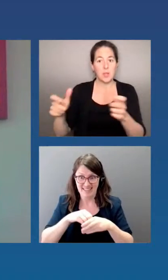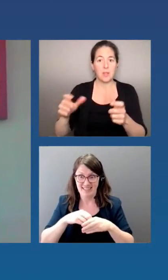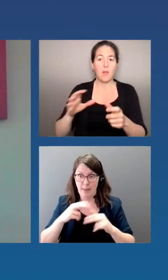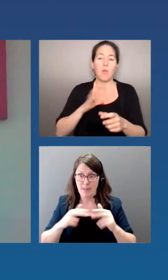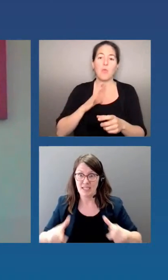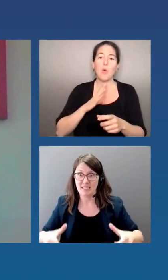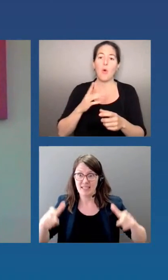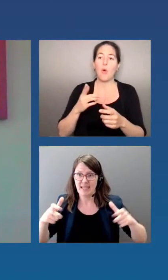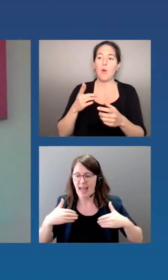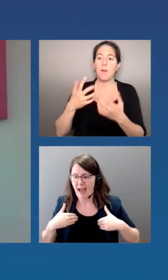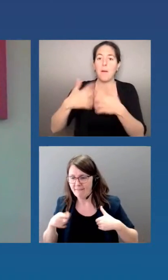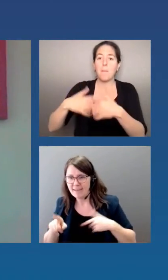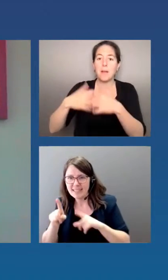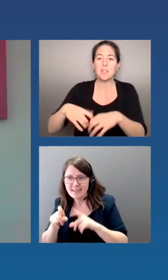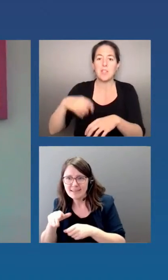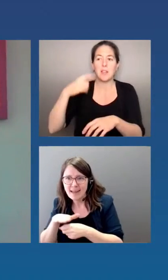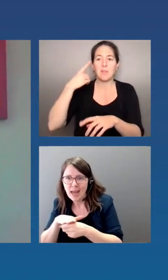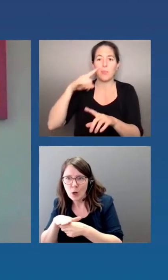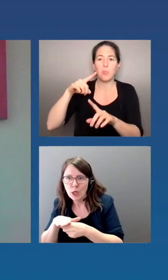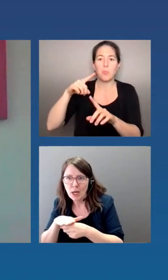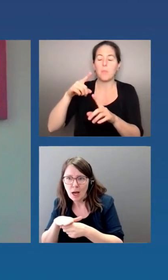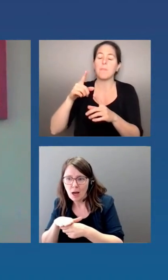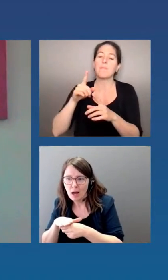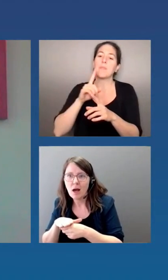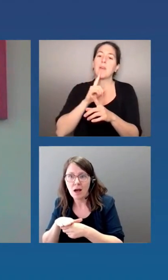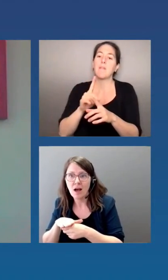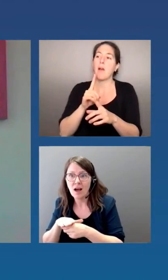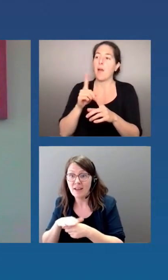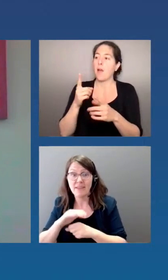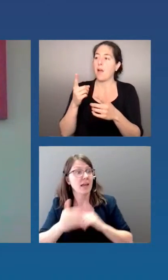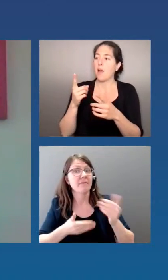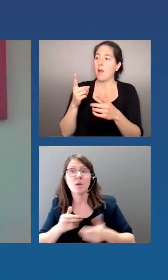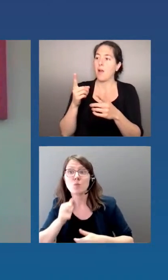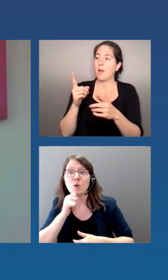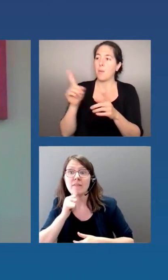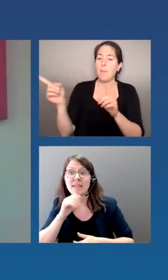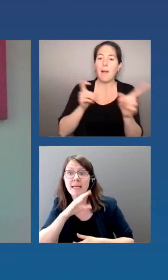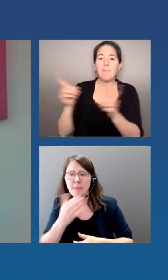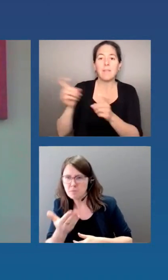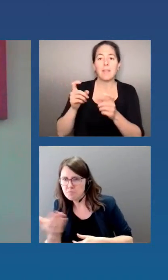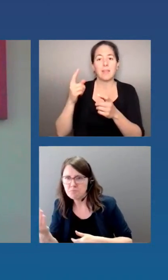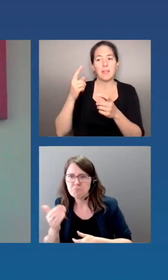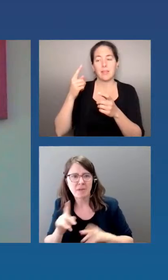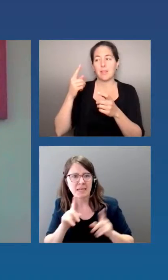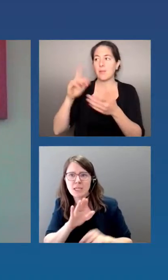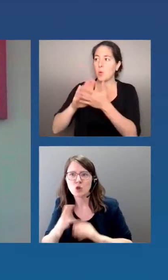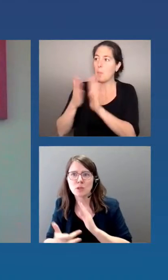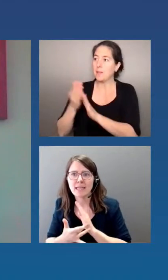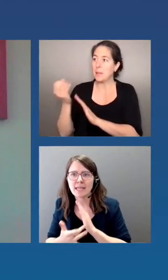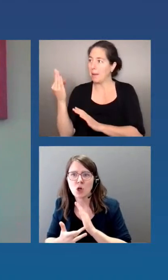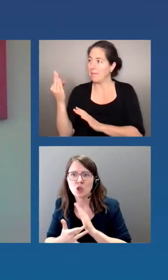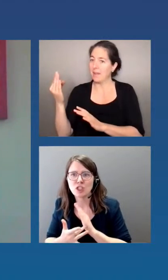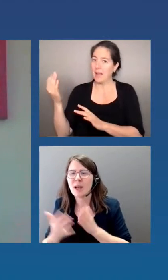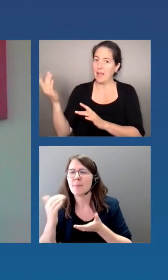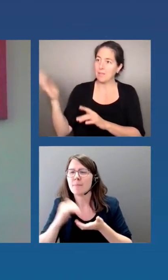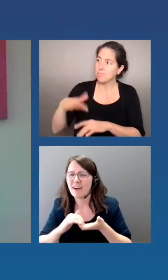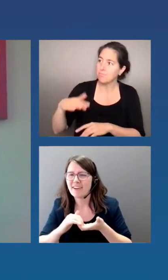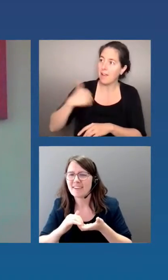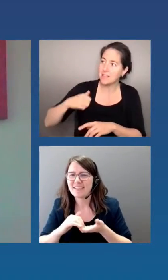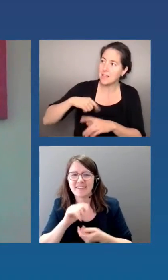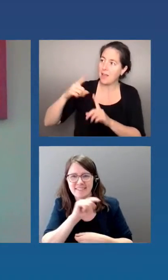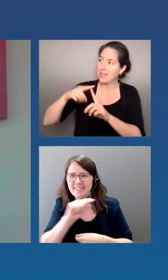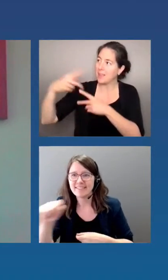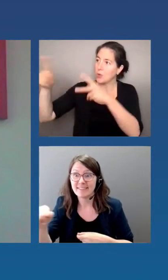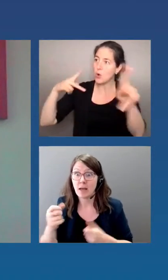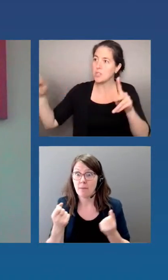private enterprise in to test out technologies to manage their waste. So they have those partners, and it's multiple partners